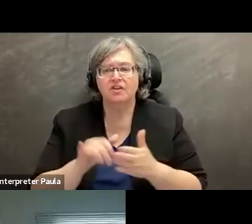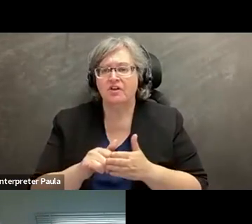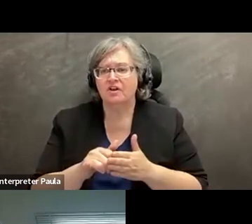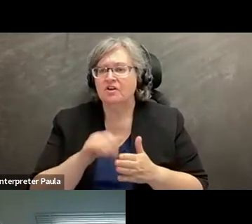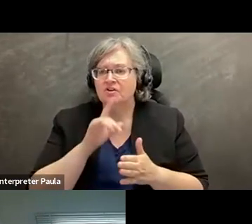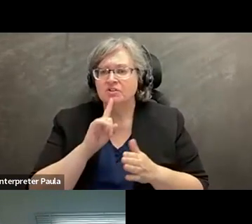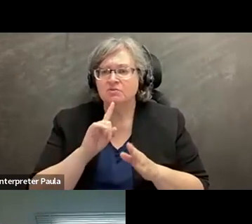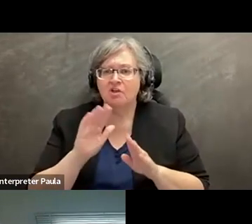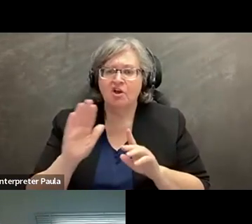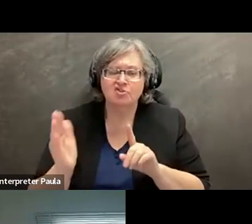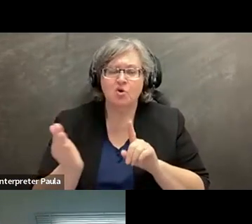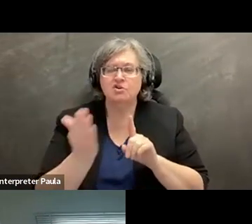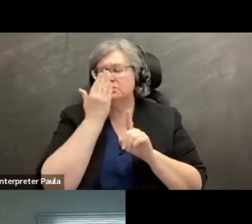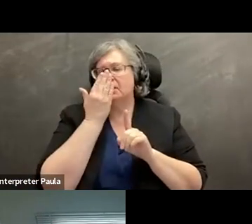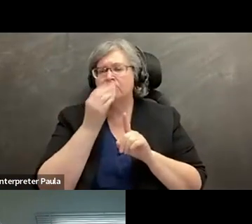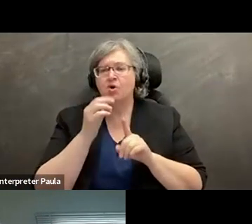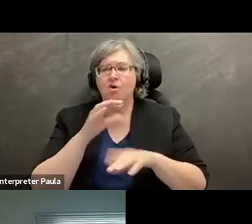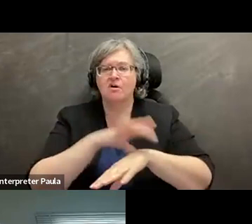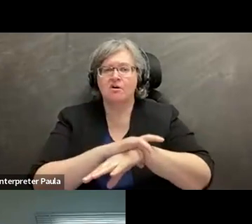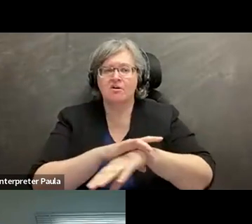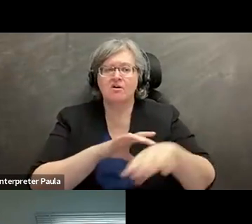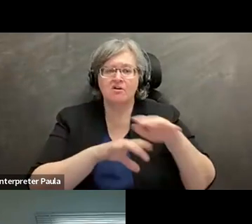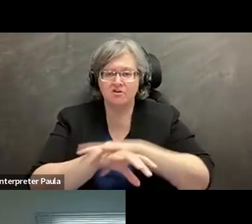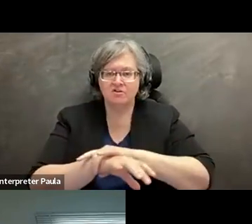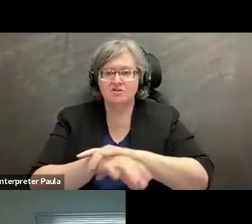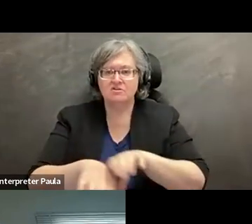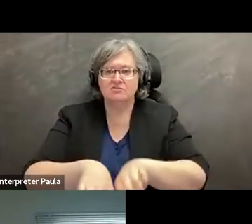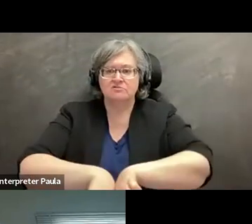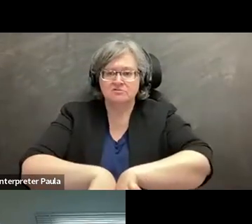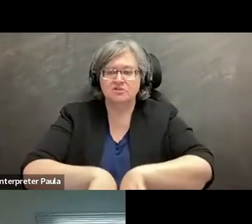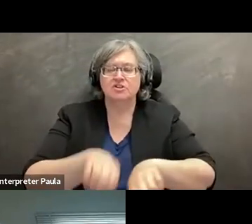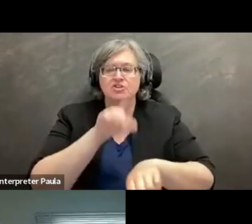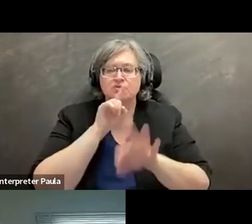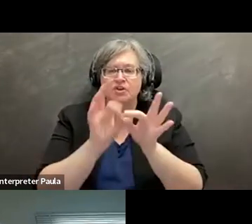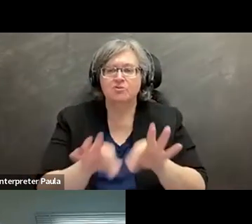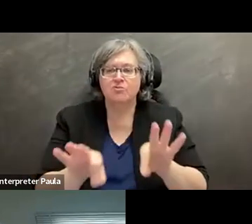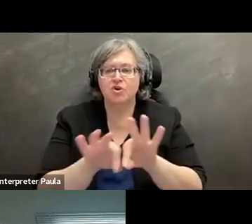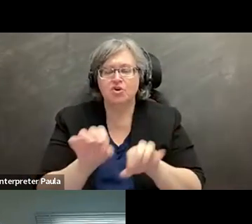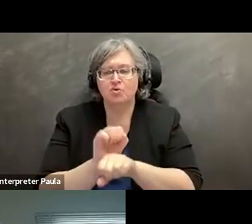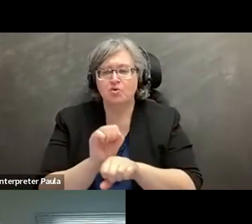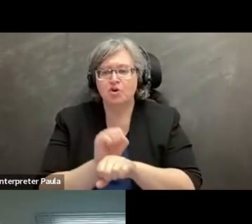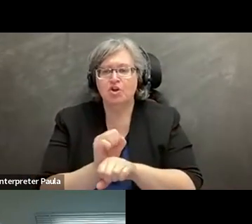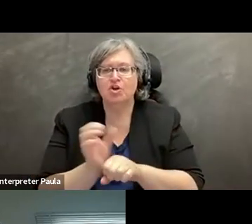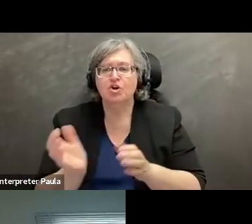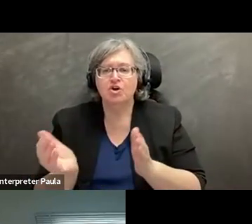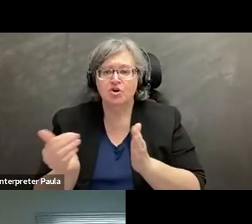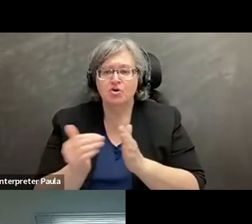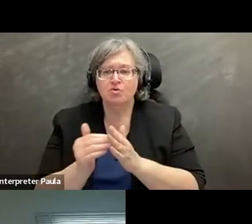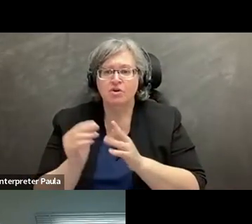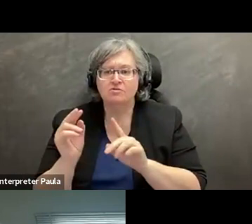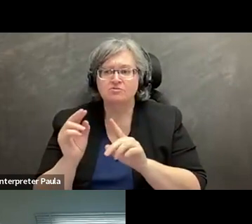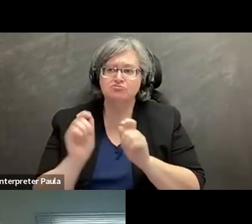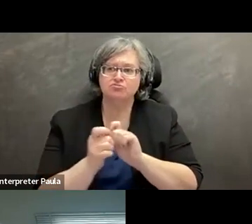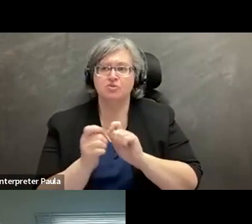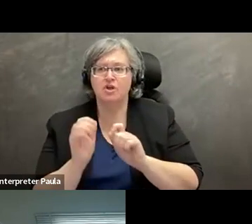or cuffs put onto their wrists. So it's very, very important that we are working on reorienting our perspectives